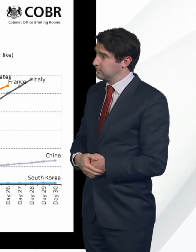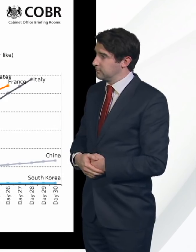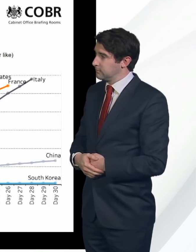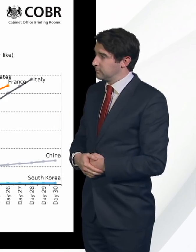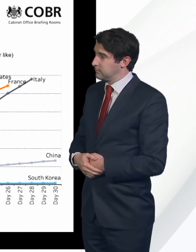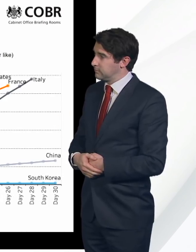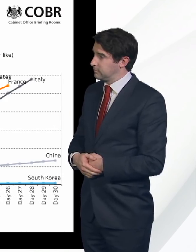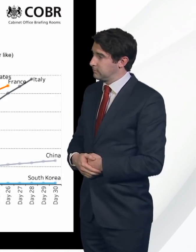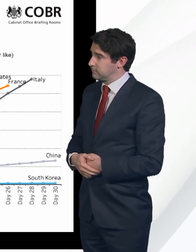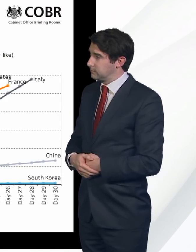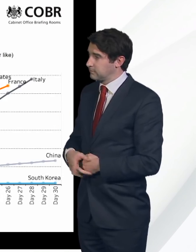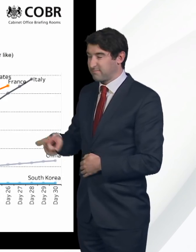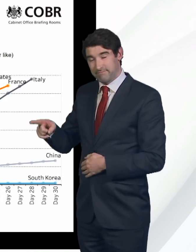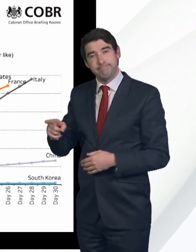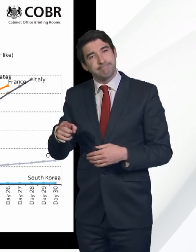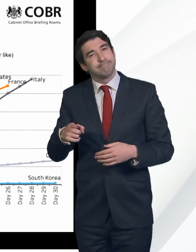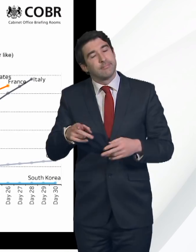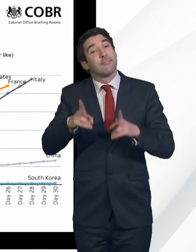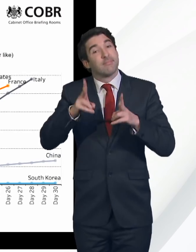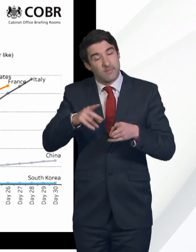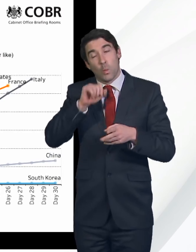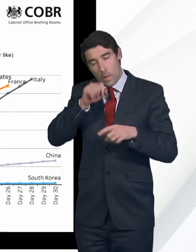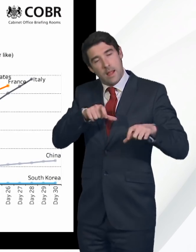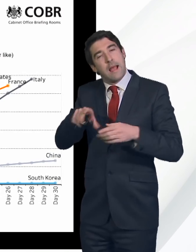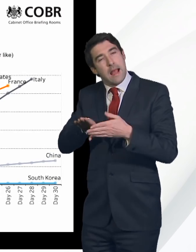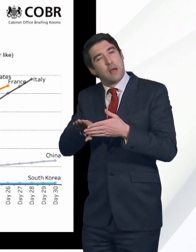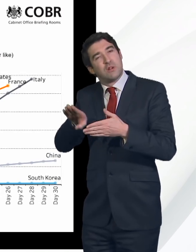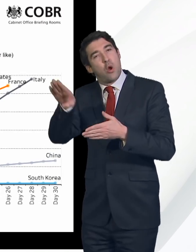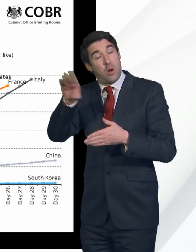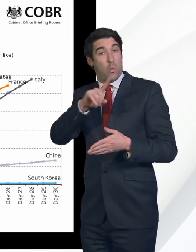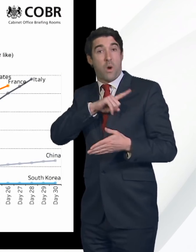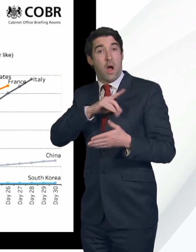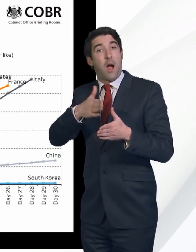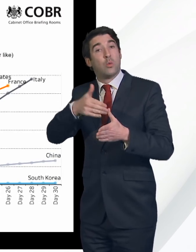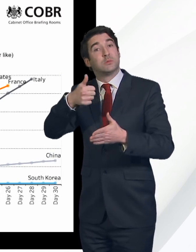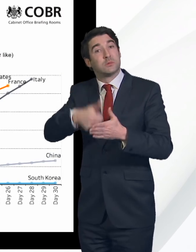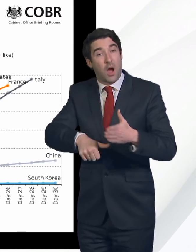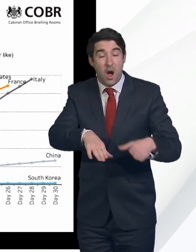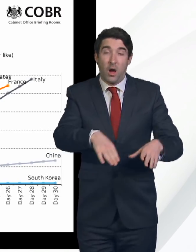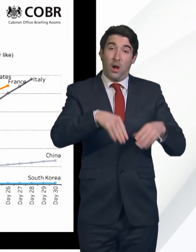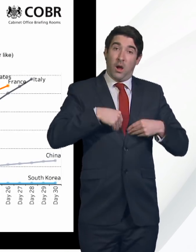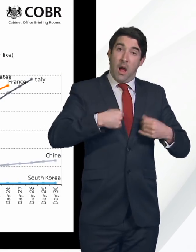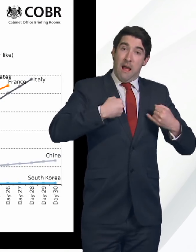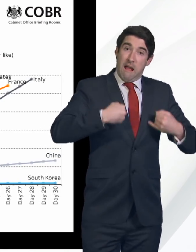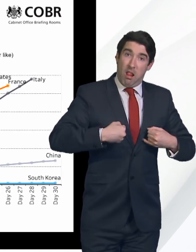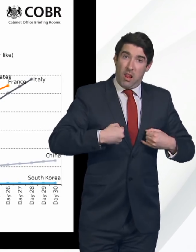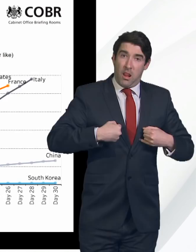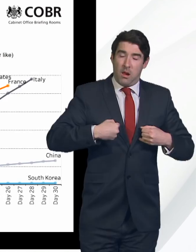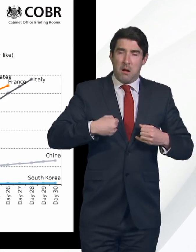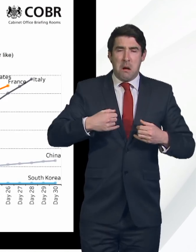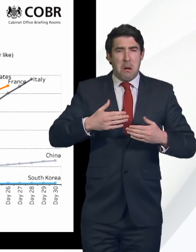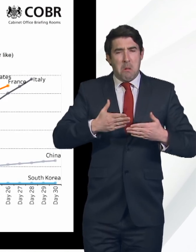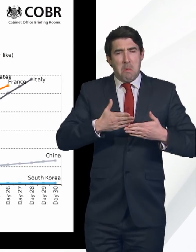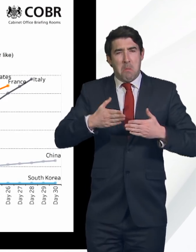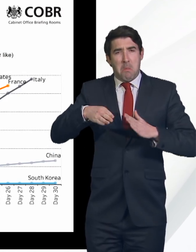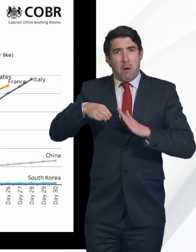illnesses, the early illness, the intensive care, and then in some patients, unfortunately, die. And that will continue to increase for a few weeks.